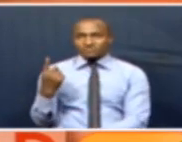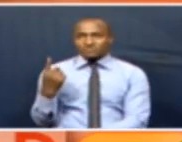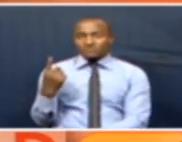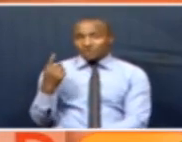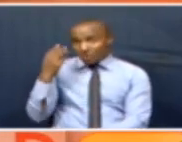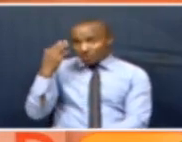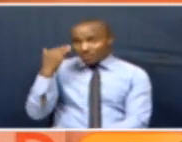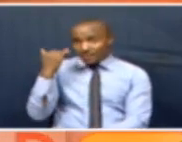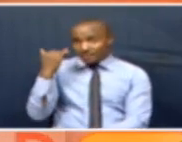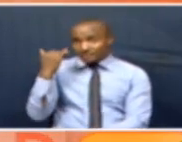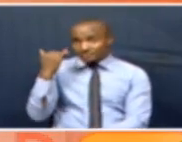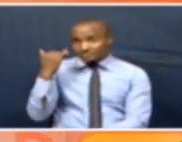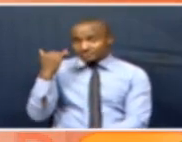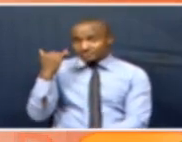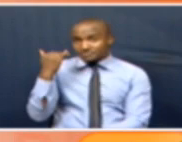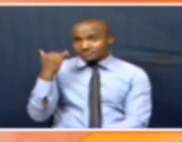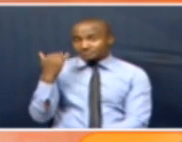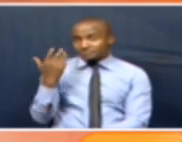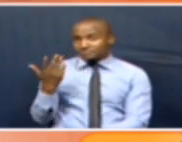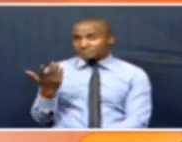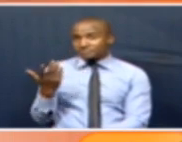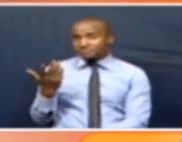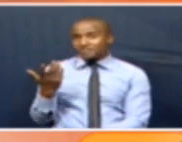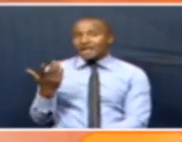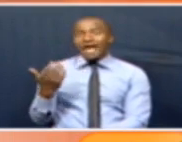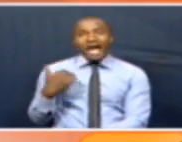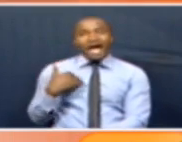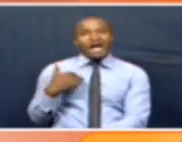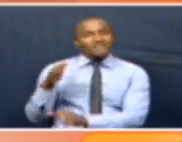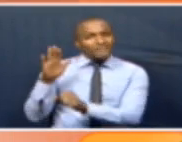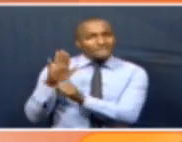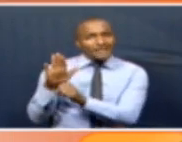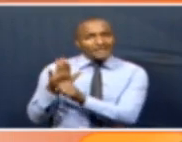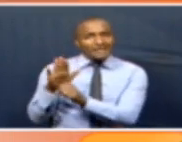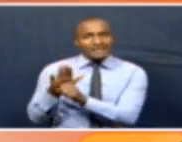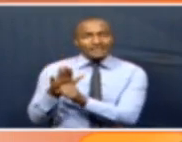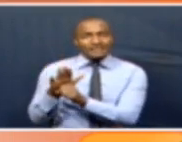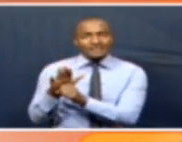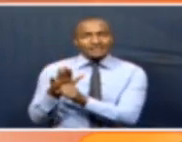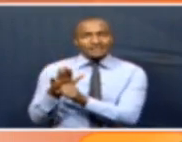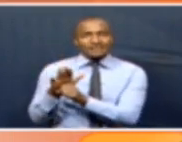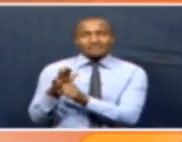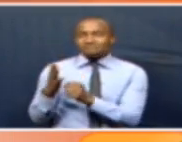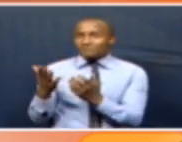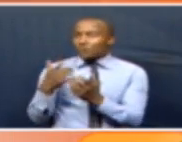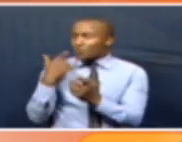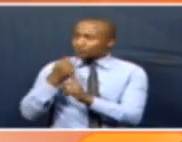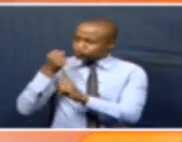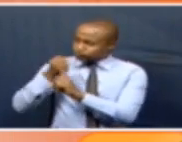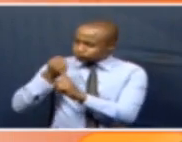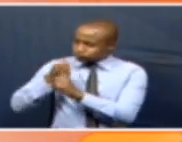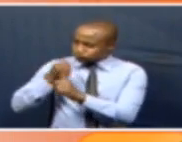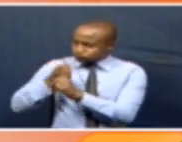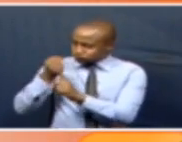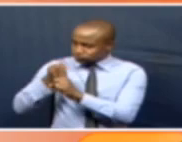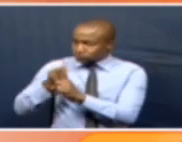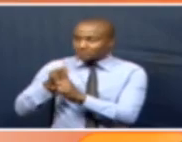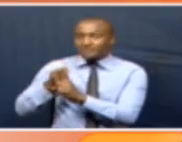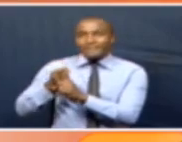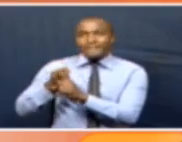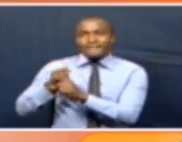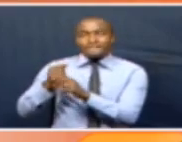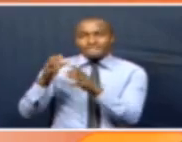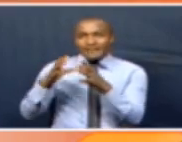because although there were very many of us fighting for multi-party, it was